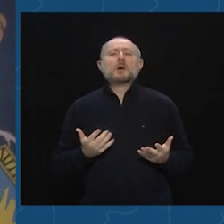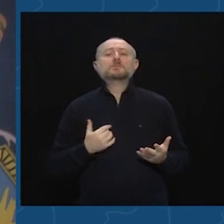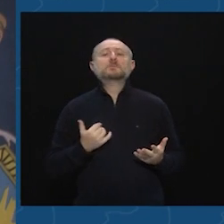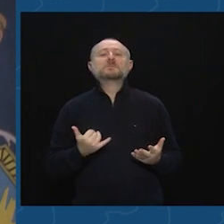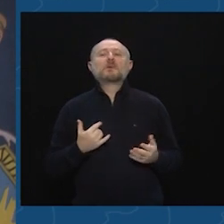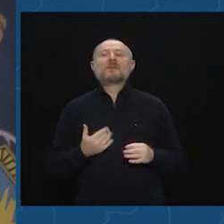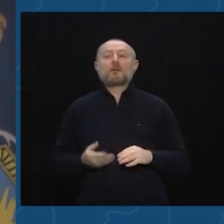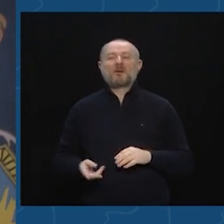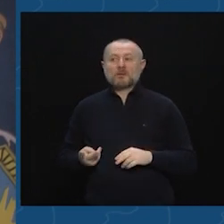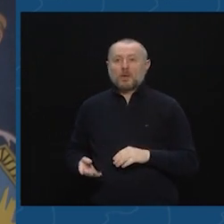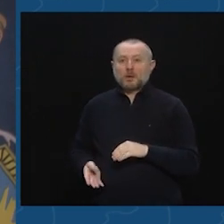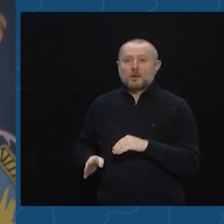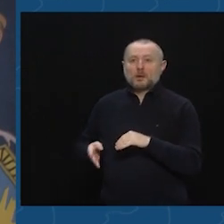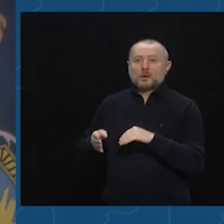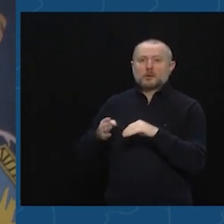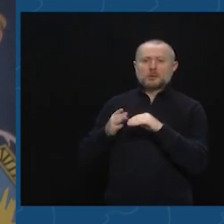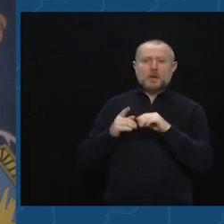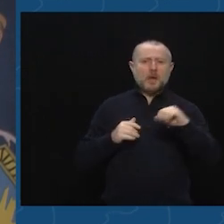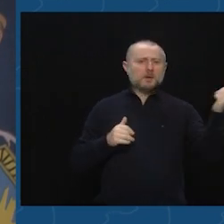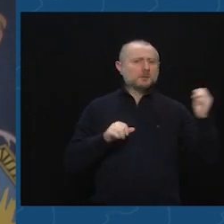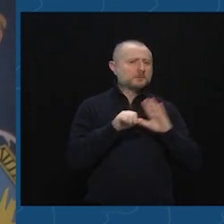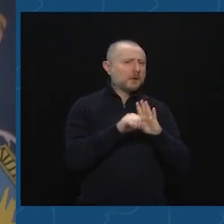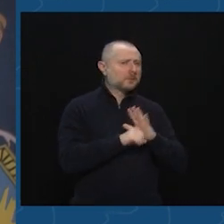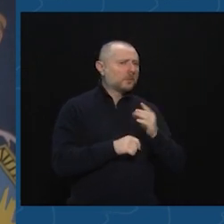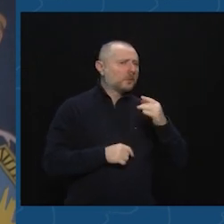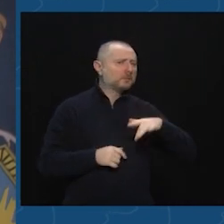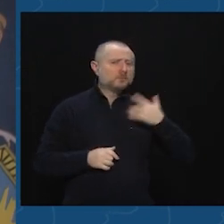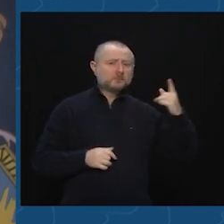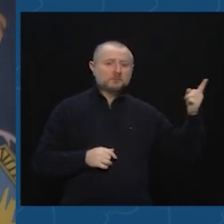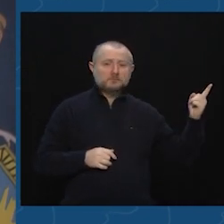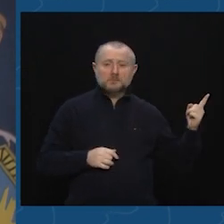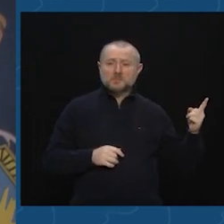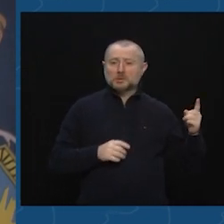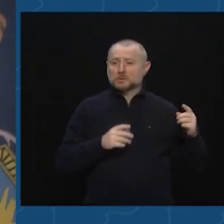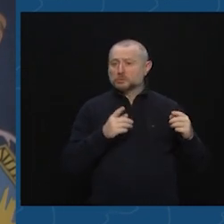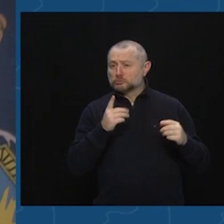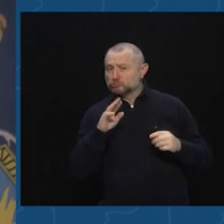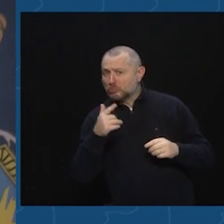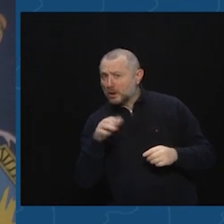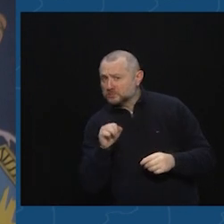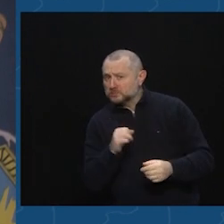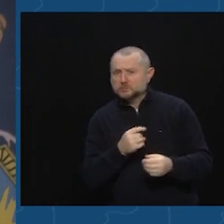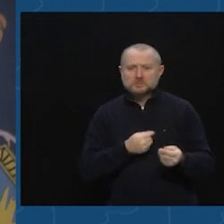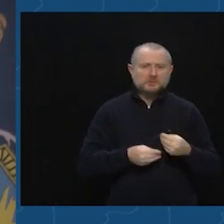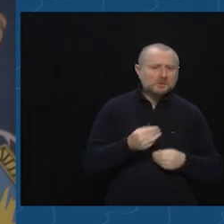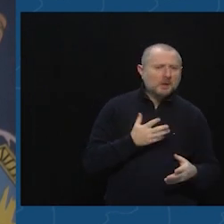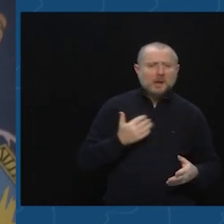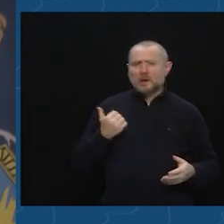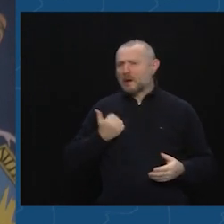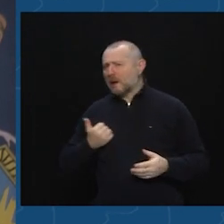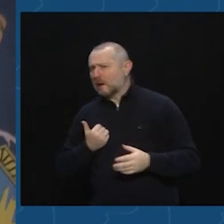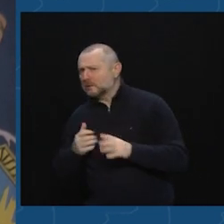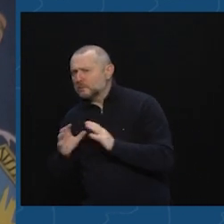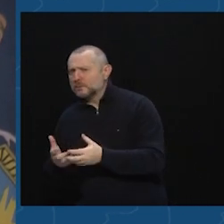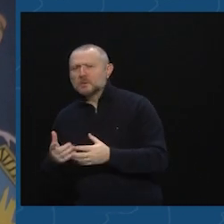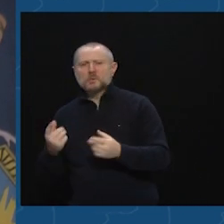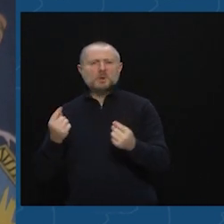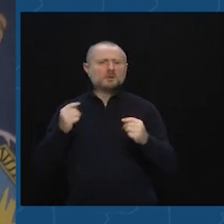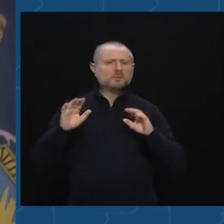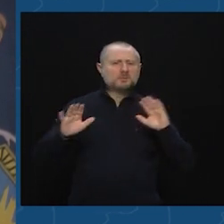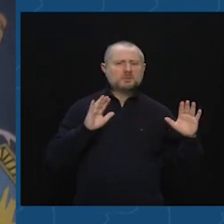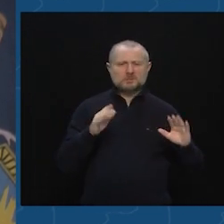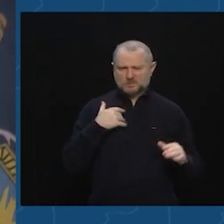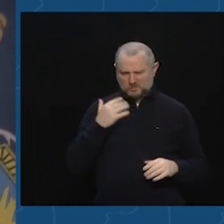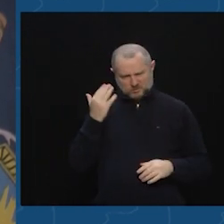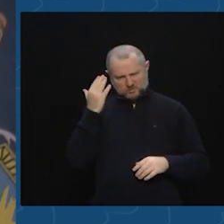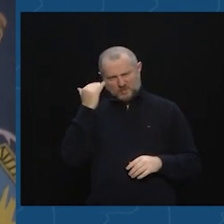other states? What is going on with drug deals? What is going on with gang activity? Why are more guns than ever before flowing into the streets